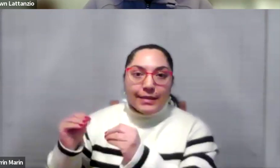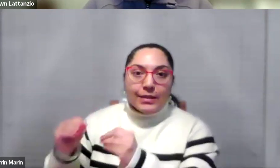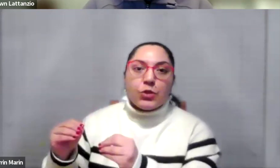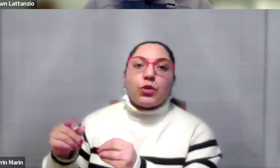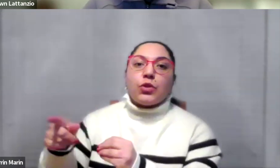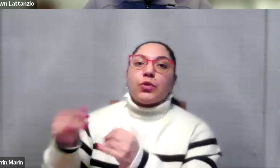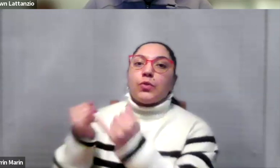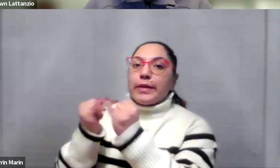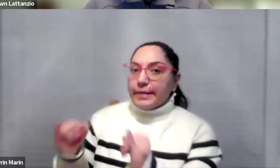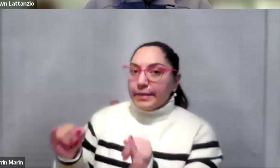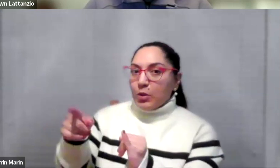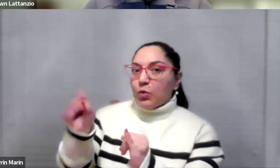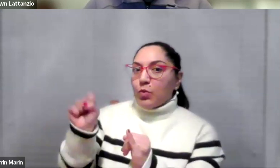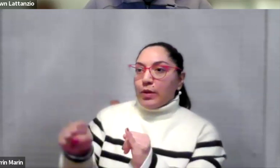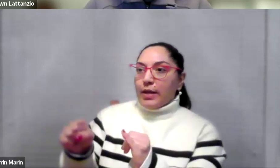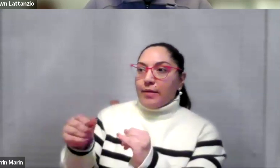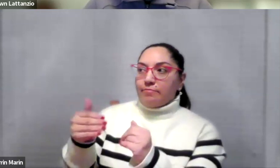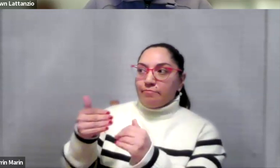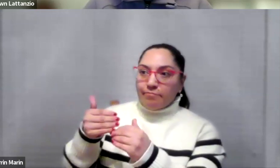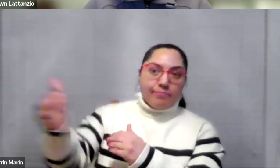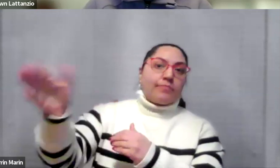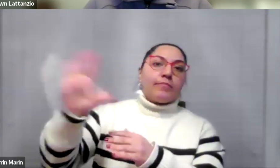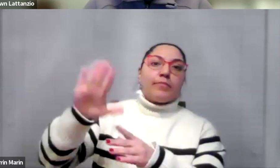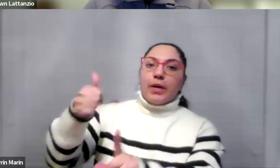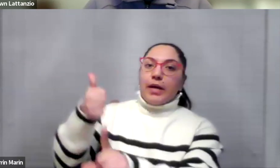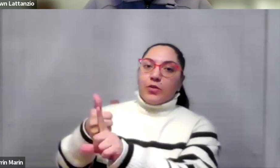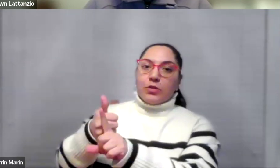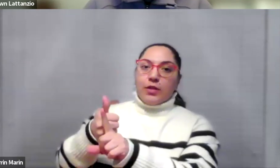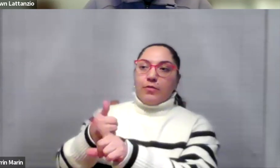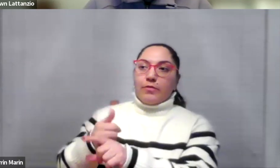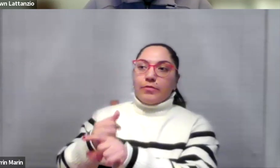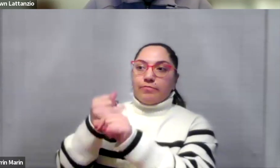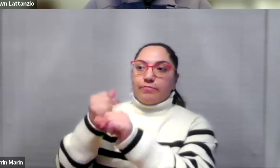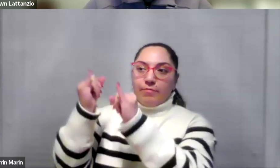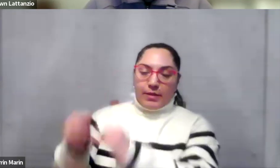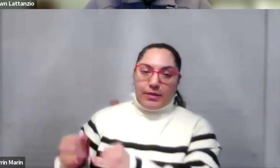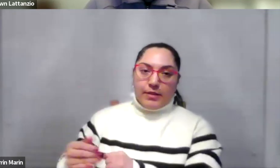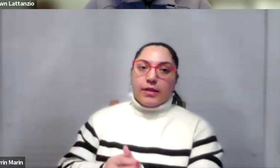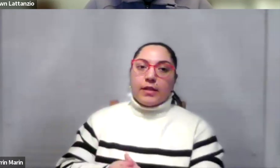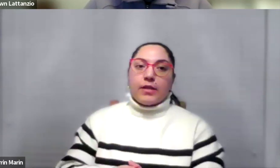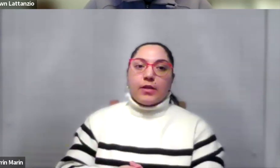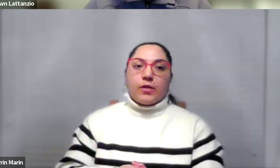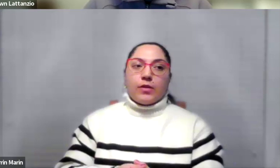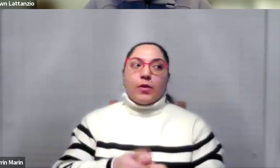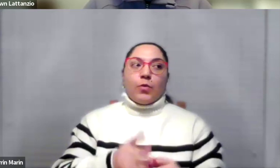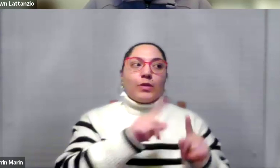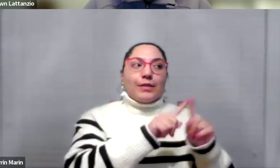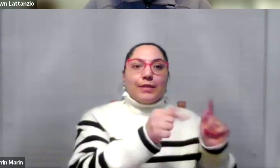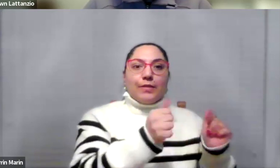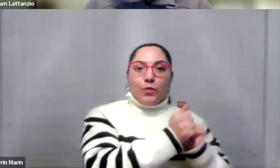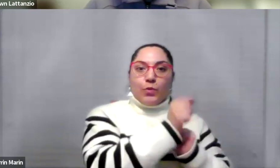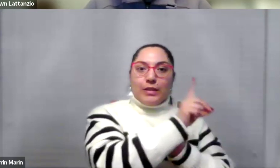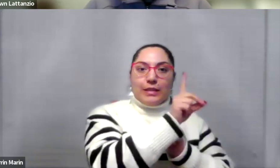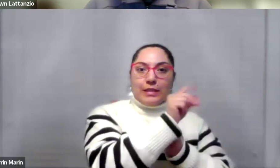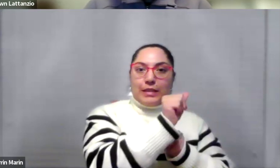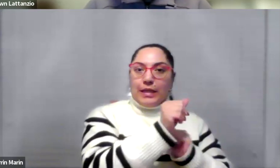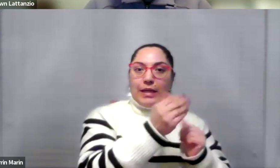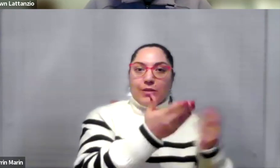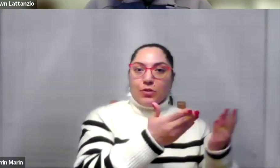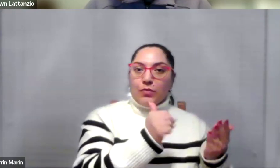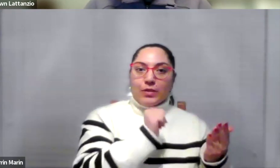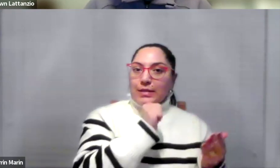independence so that you can go and do on your own. Whereas that's not necessarily the case with DDA